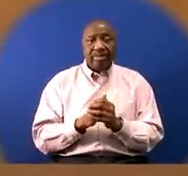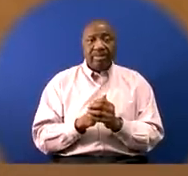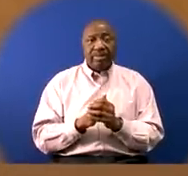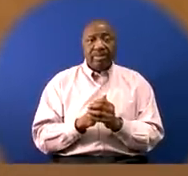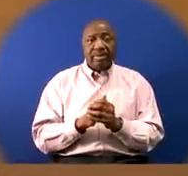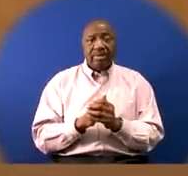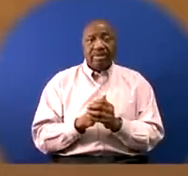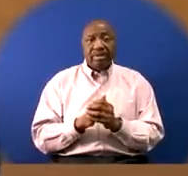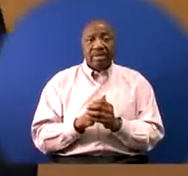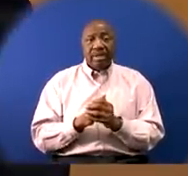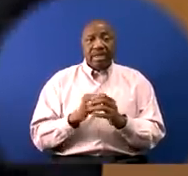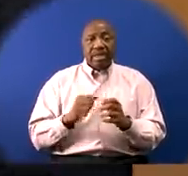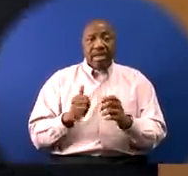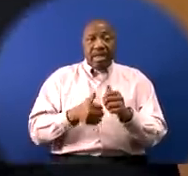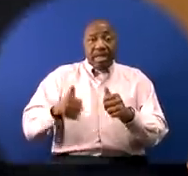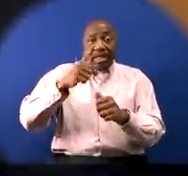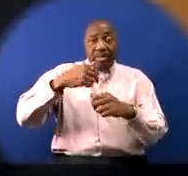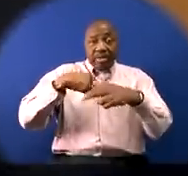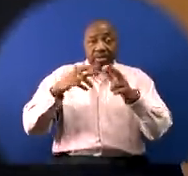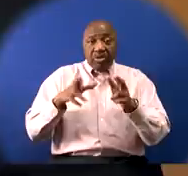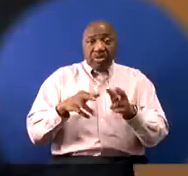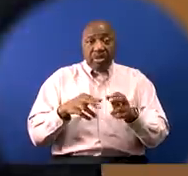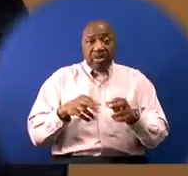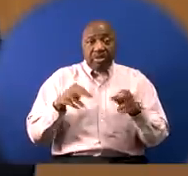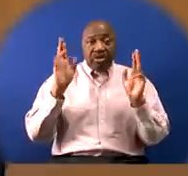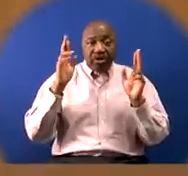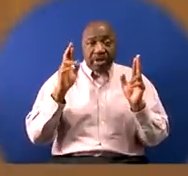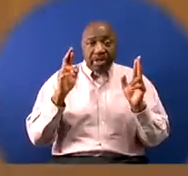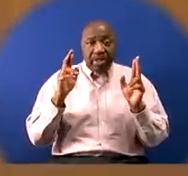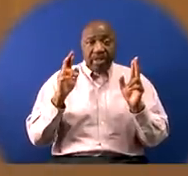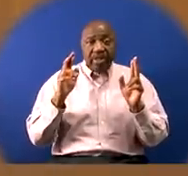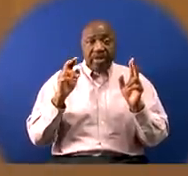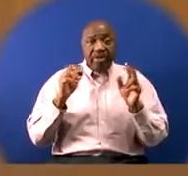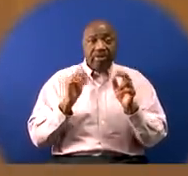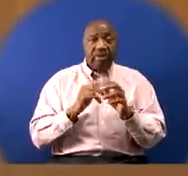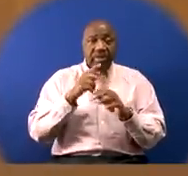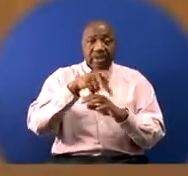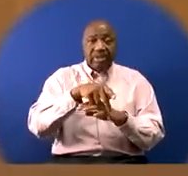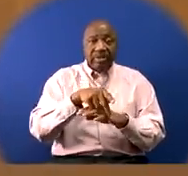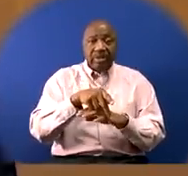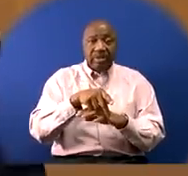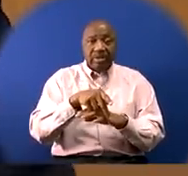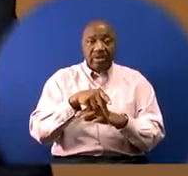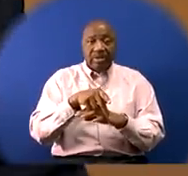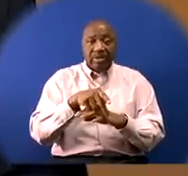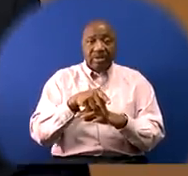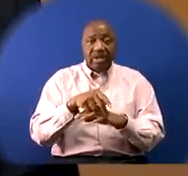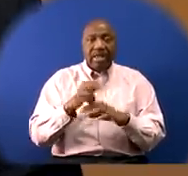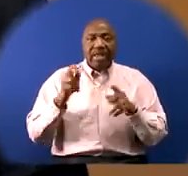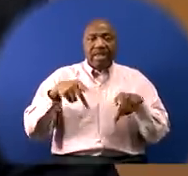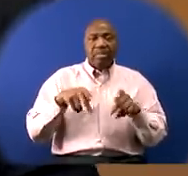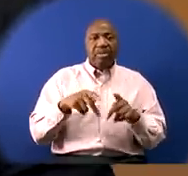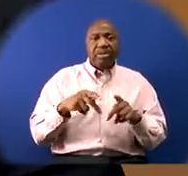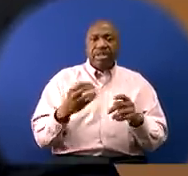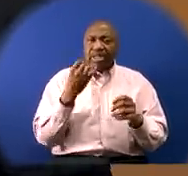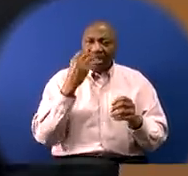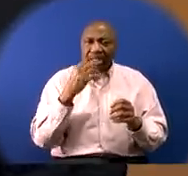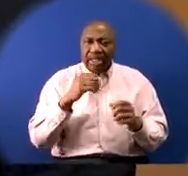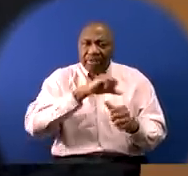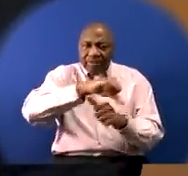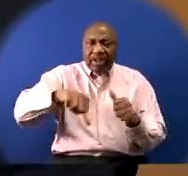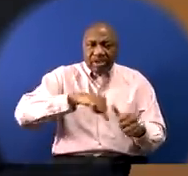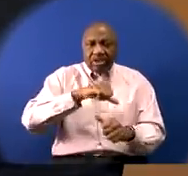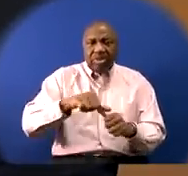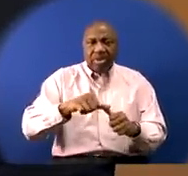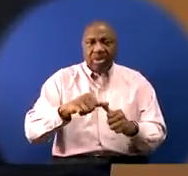upper room that was furnished for the purpose of the Passover. And while they had the privilege of eating together, fellowshipping with